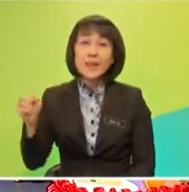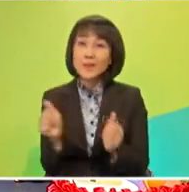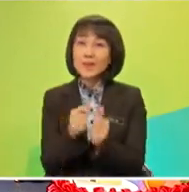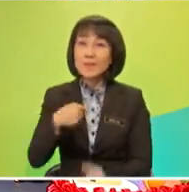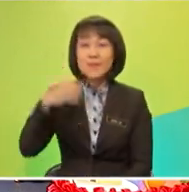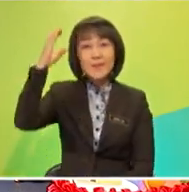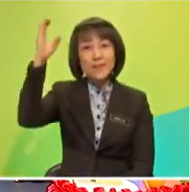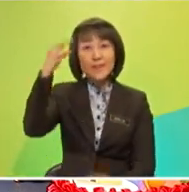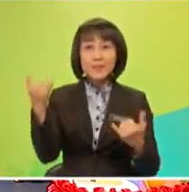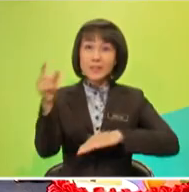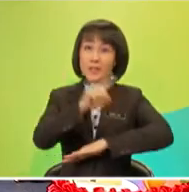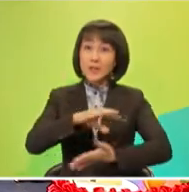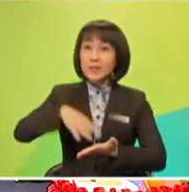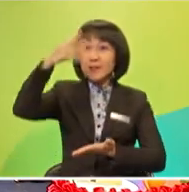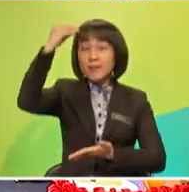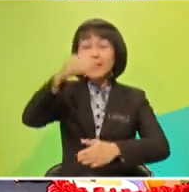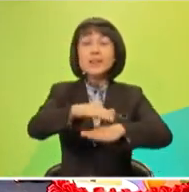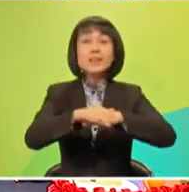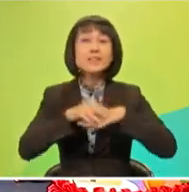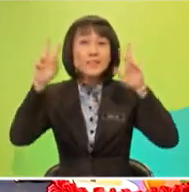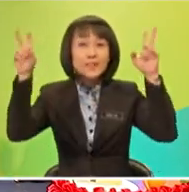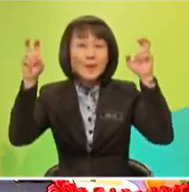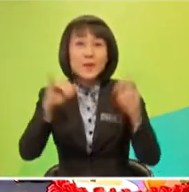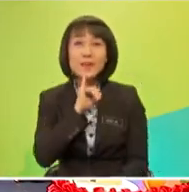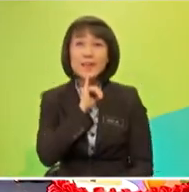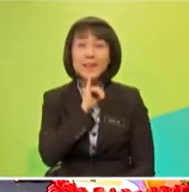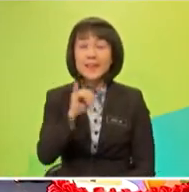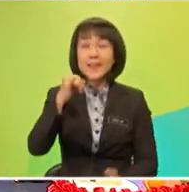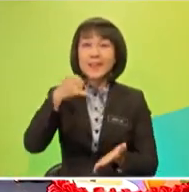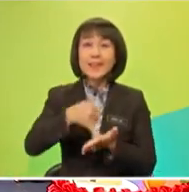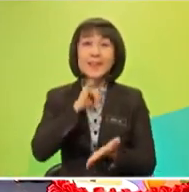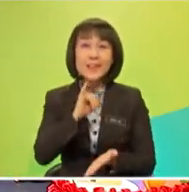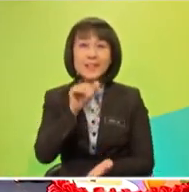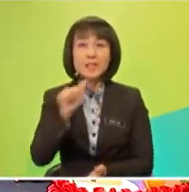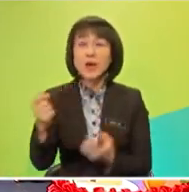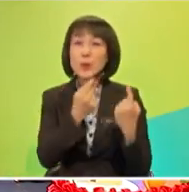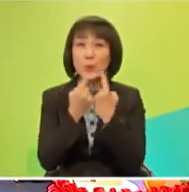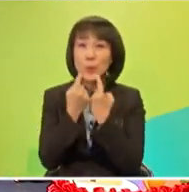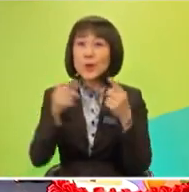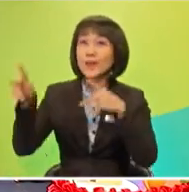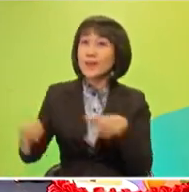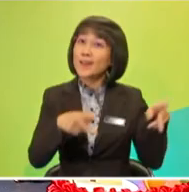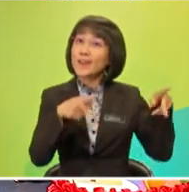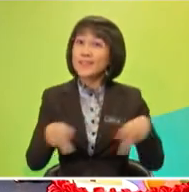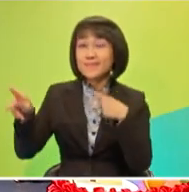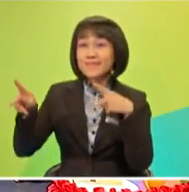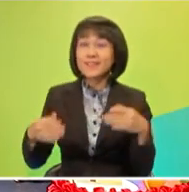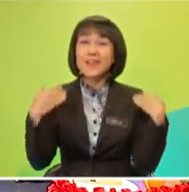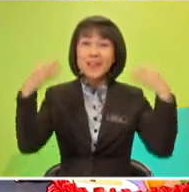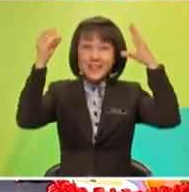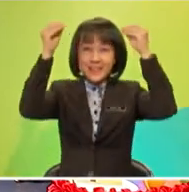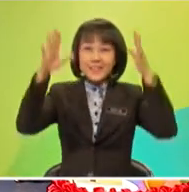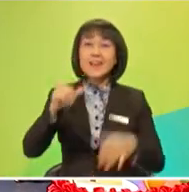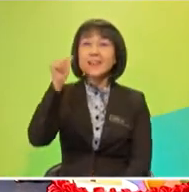are learning Bahasa Inggeris on the topic of It's a birthday party. And for today's party, I have teacher Anjana with